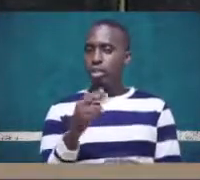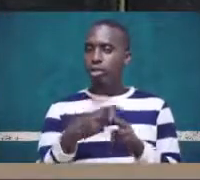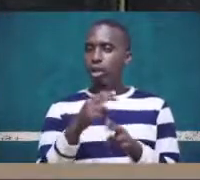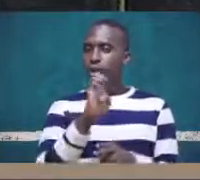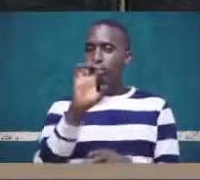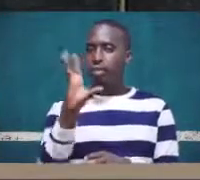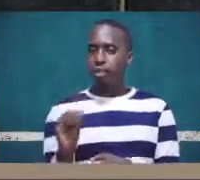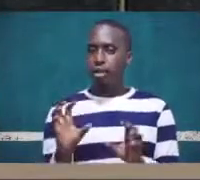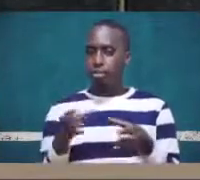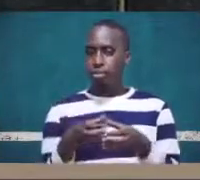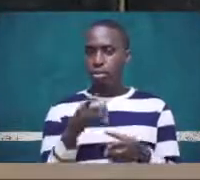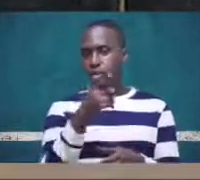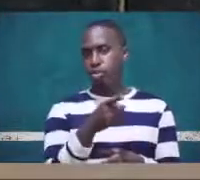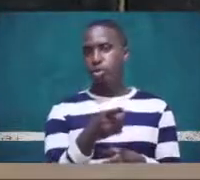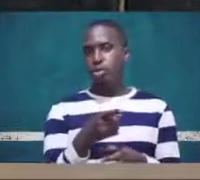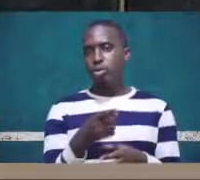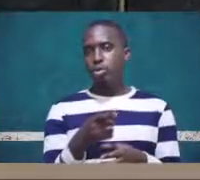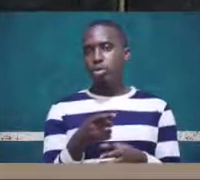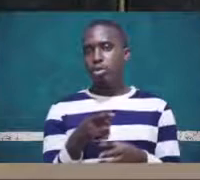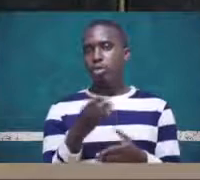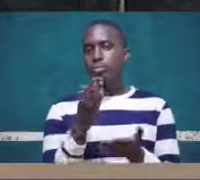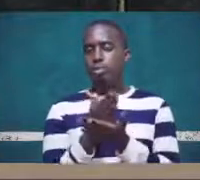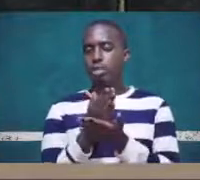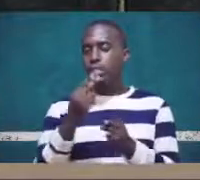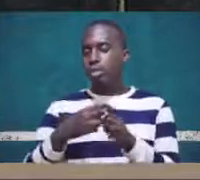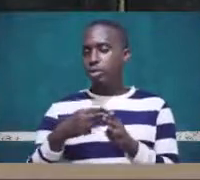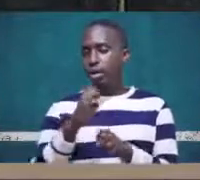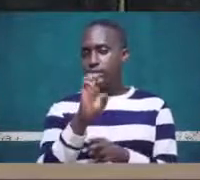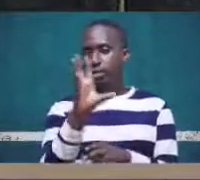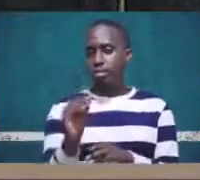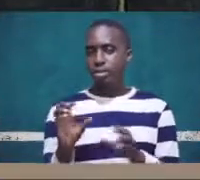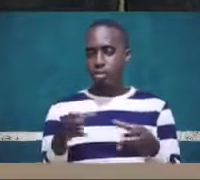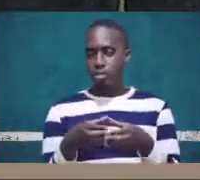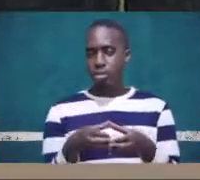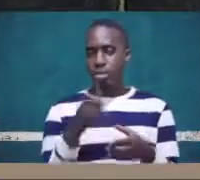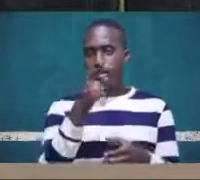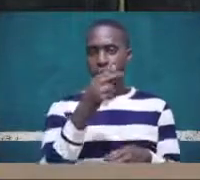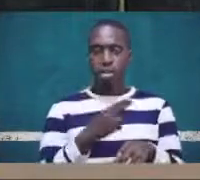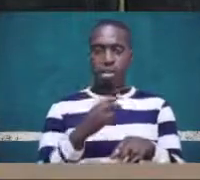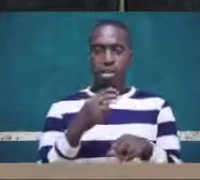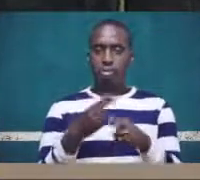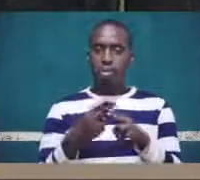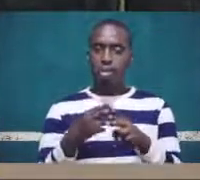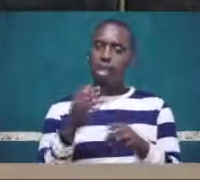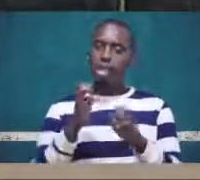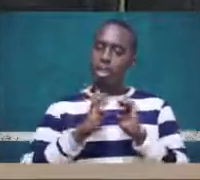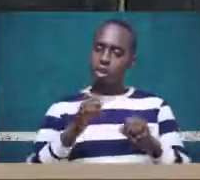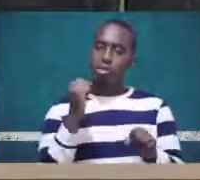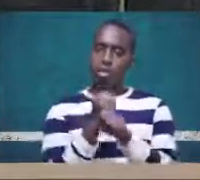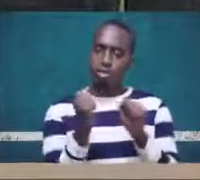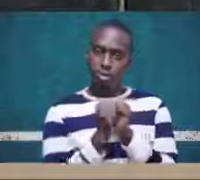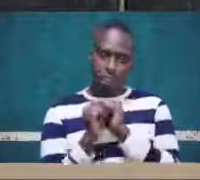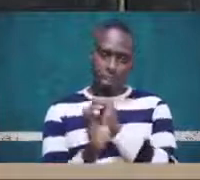is the trading bloc. The region is called East African Community. That is what we call economic integration.